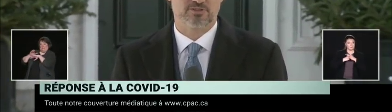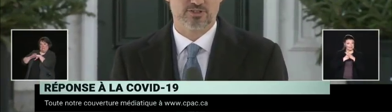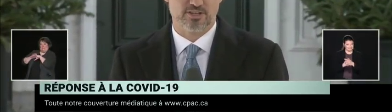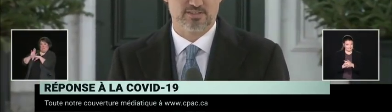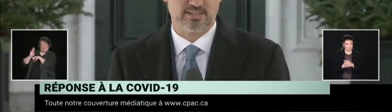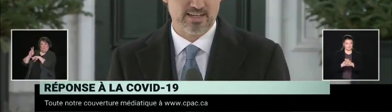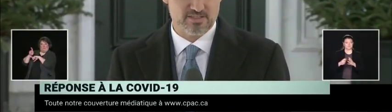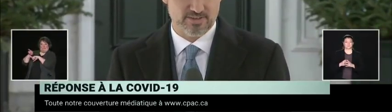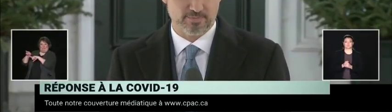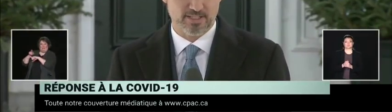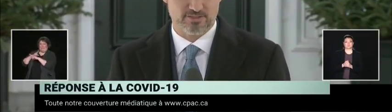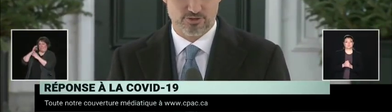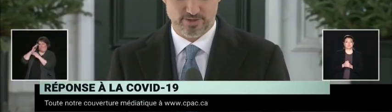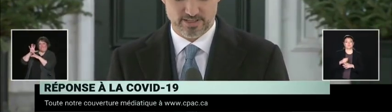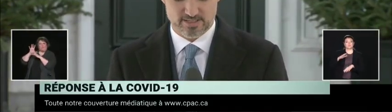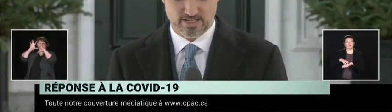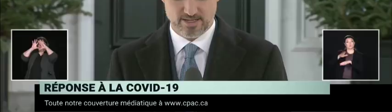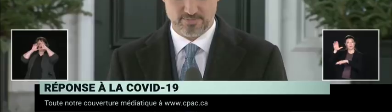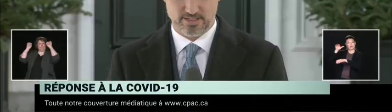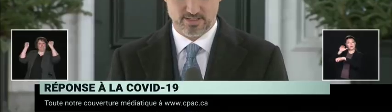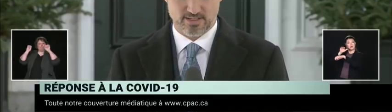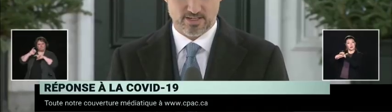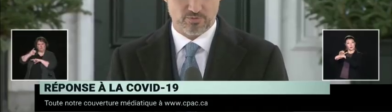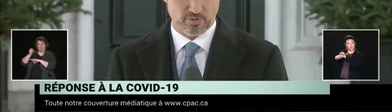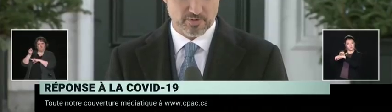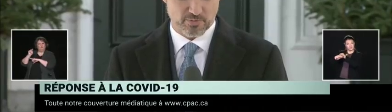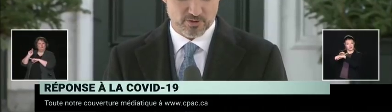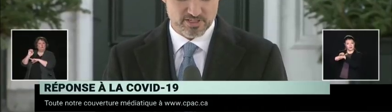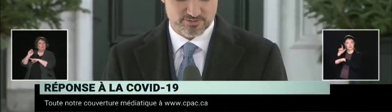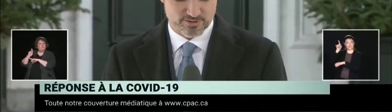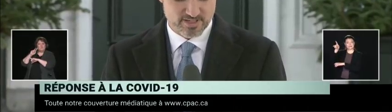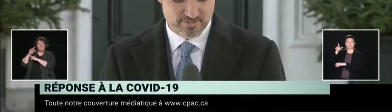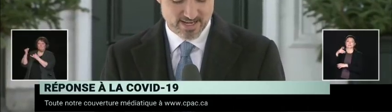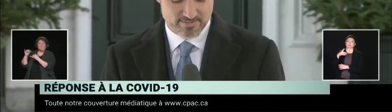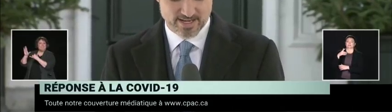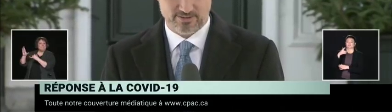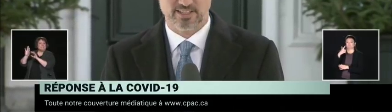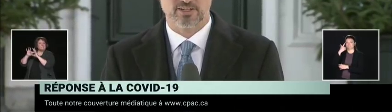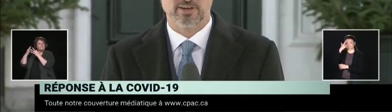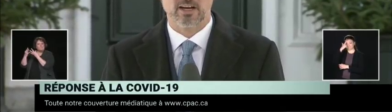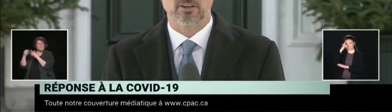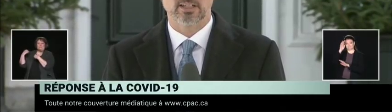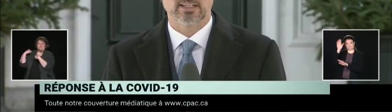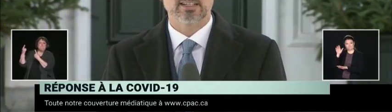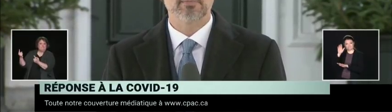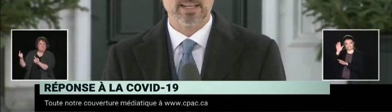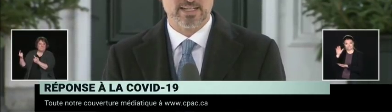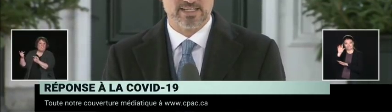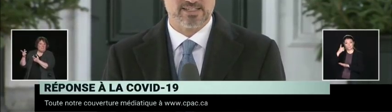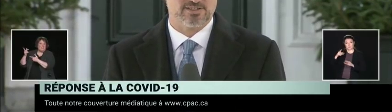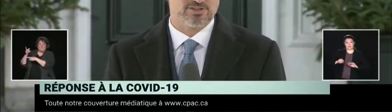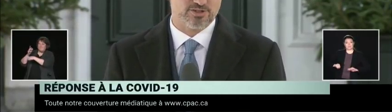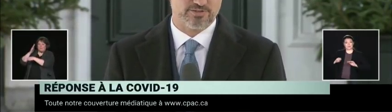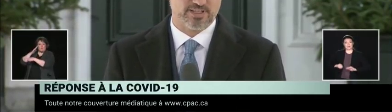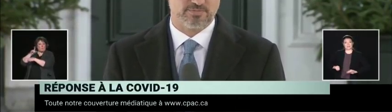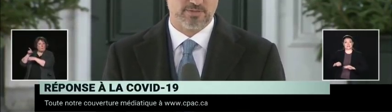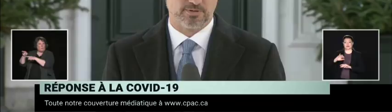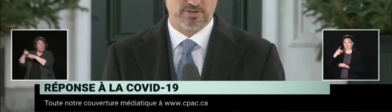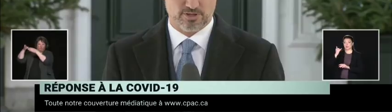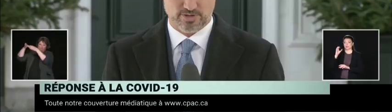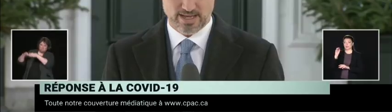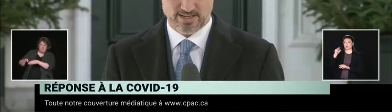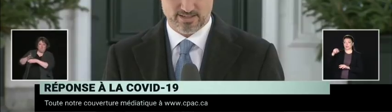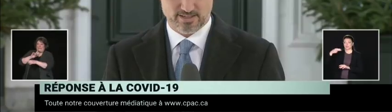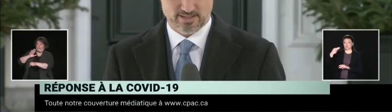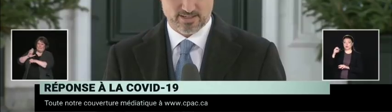Prime Minister Johnson and his family during this time. I've worked with Boris for some time now, and I know how committed he is to serving the people